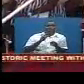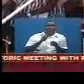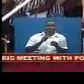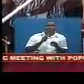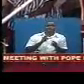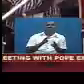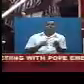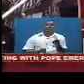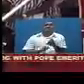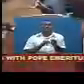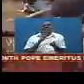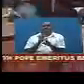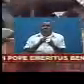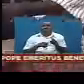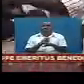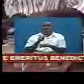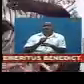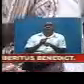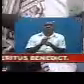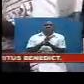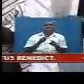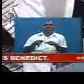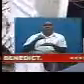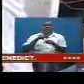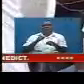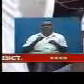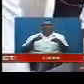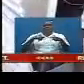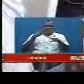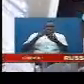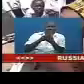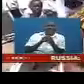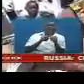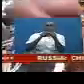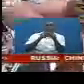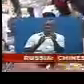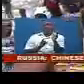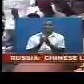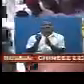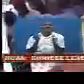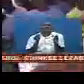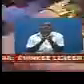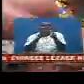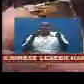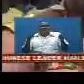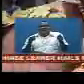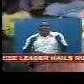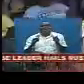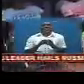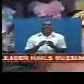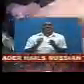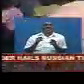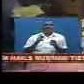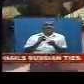PWDs set up their own enterprises. No nation can achieve any meaningful and sustainable development without